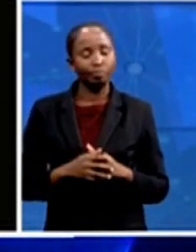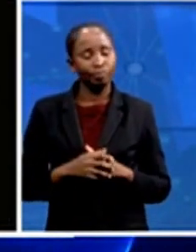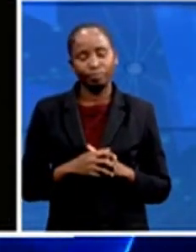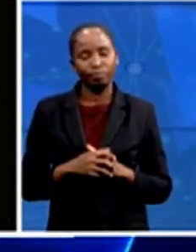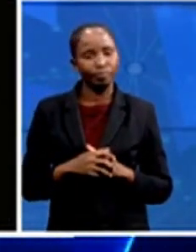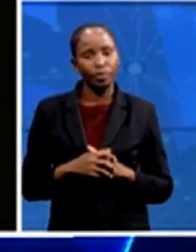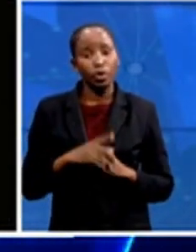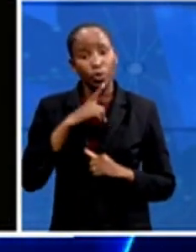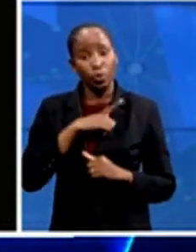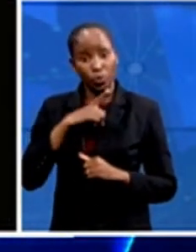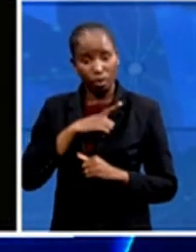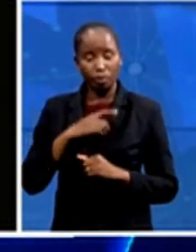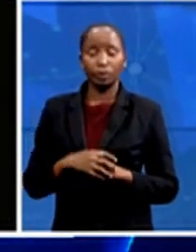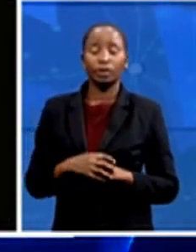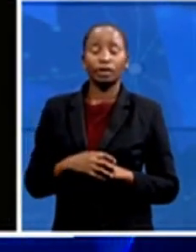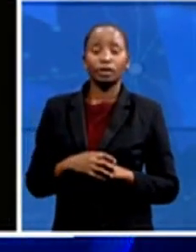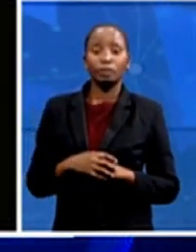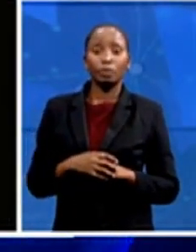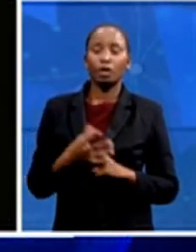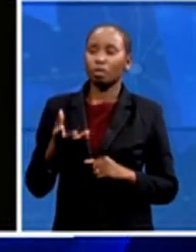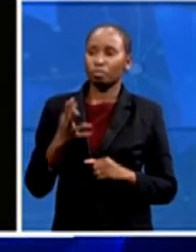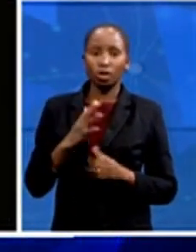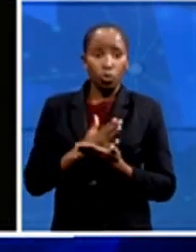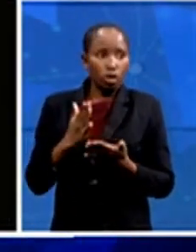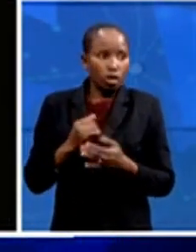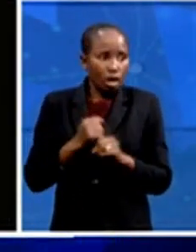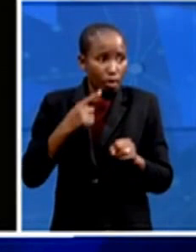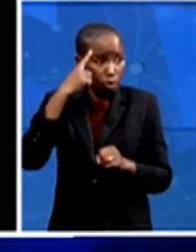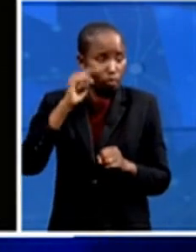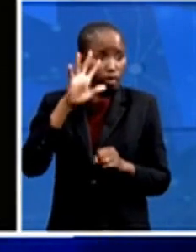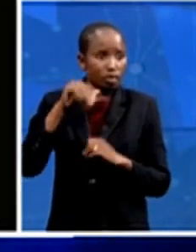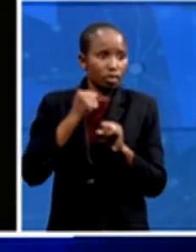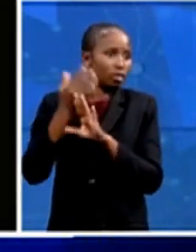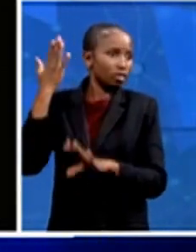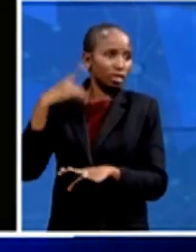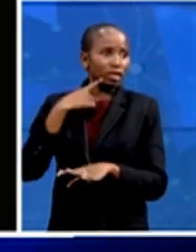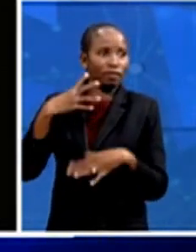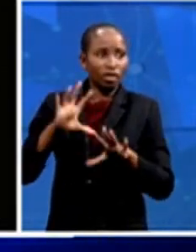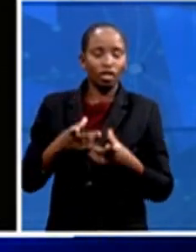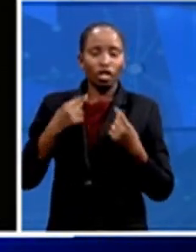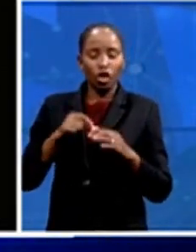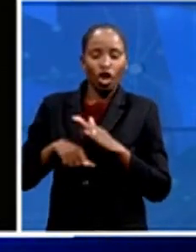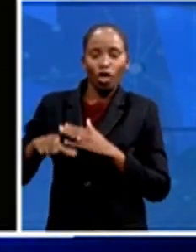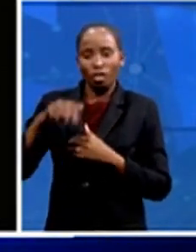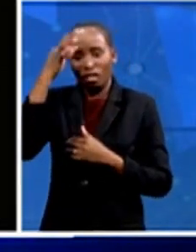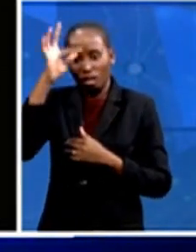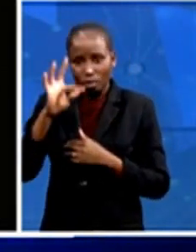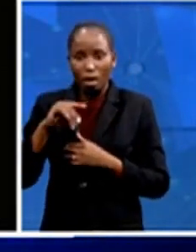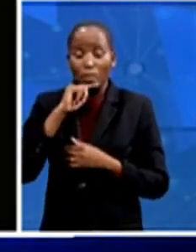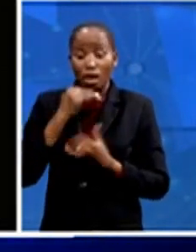5 years ago, when we just concluded the local government elections, that, 5 years from now, we would be in the situation